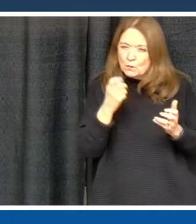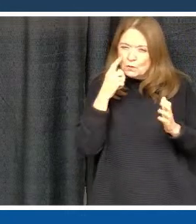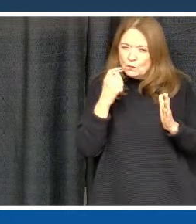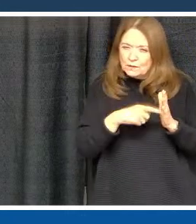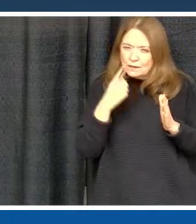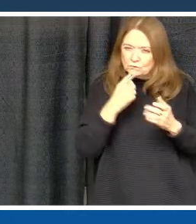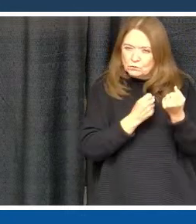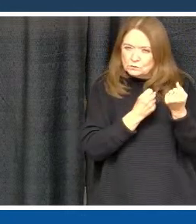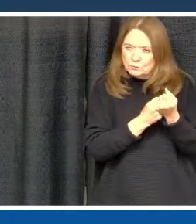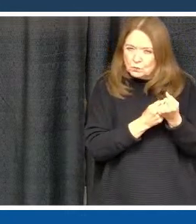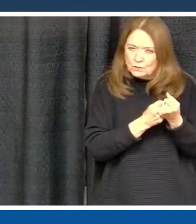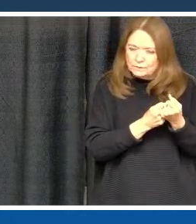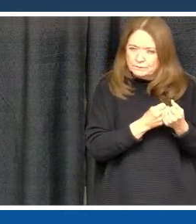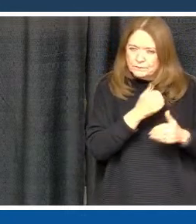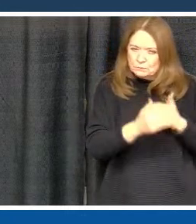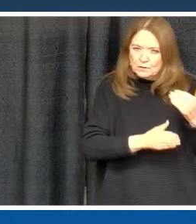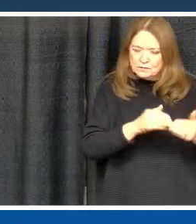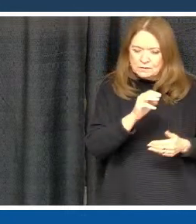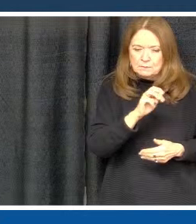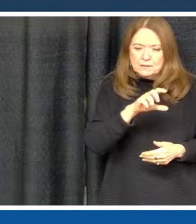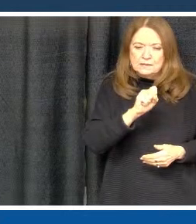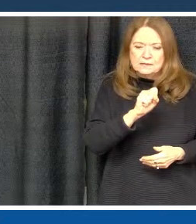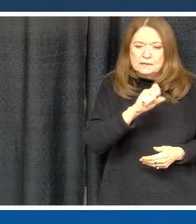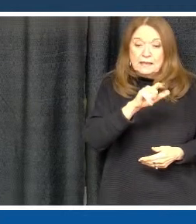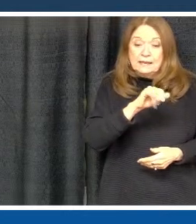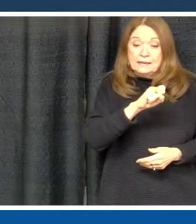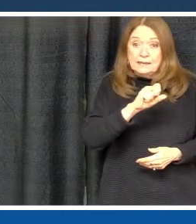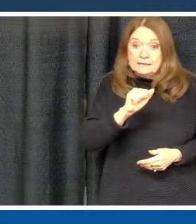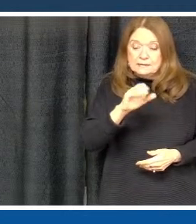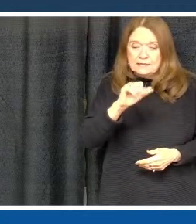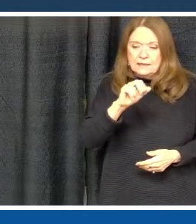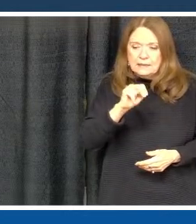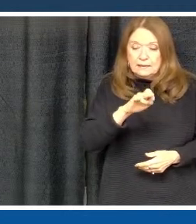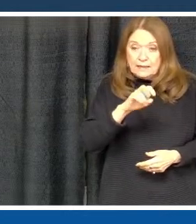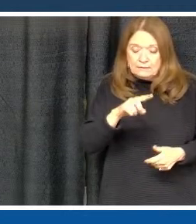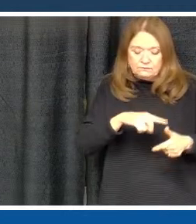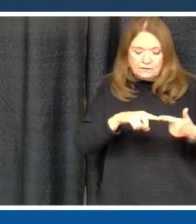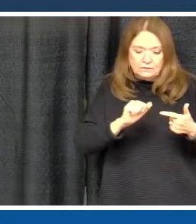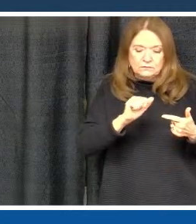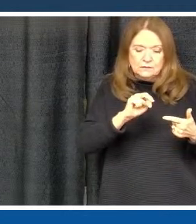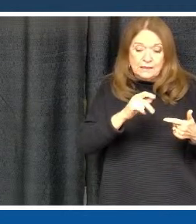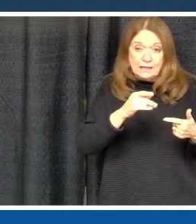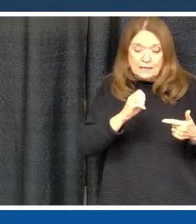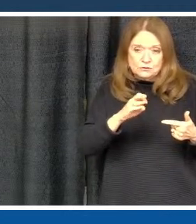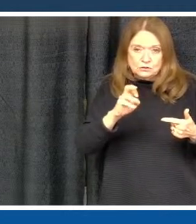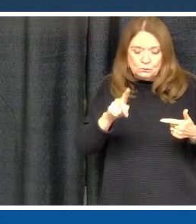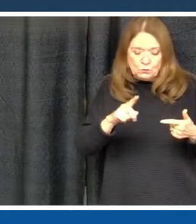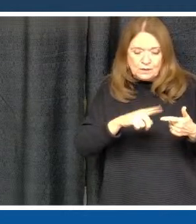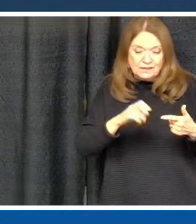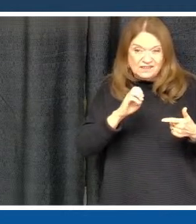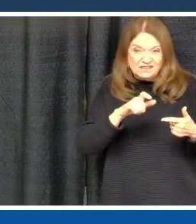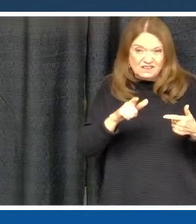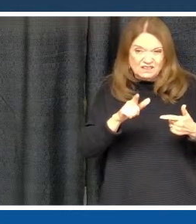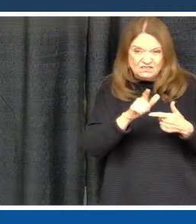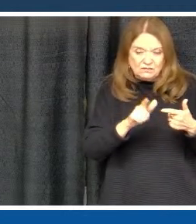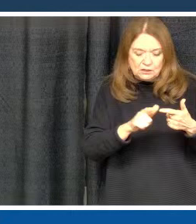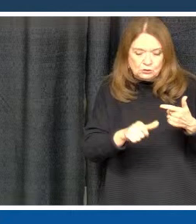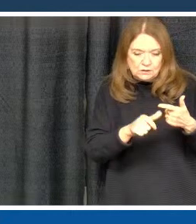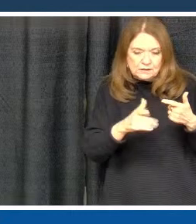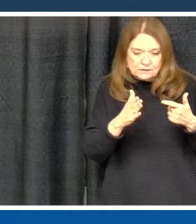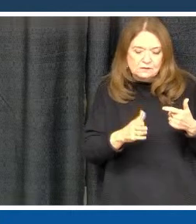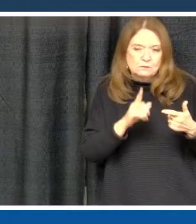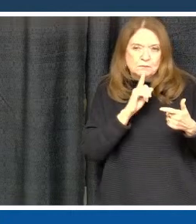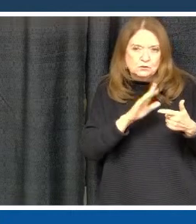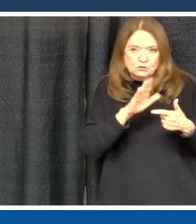in this process. Ms. Lisa Canfield, our city clerk, Ms. Angie Brake, the executive legal assistant, who made sure that all